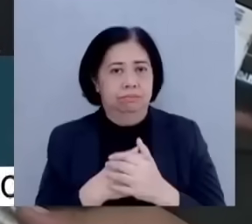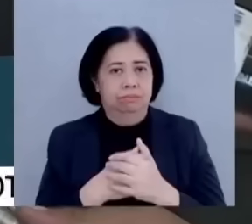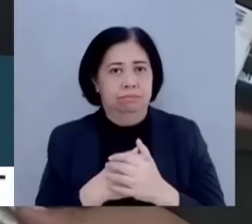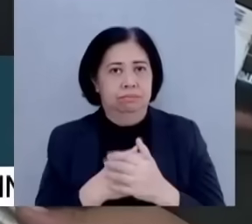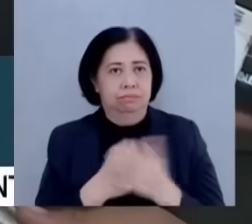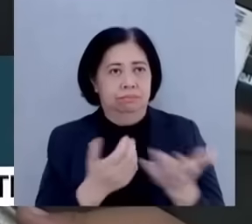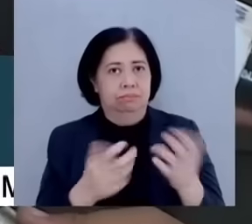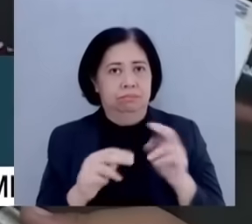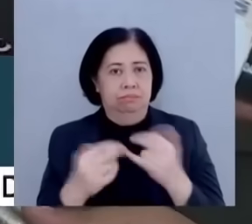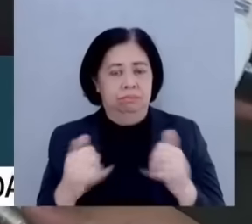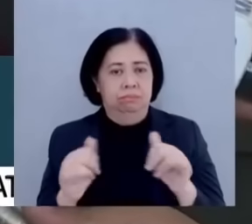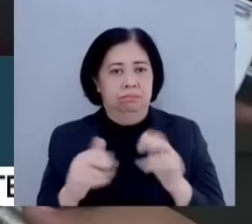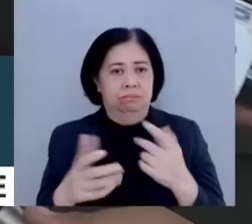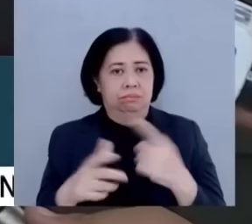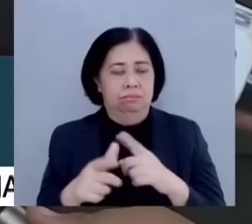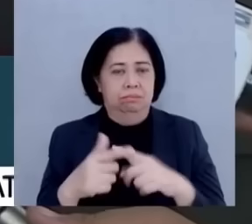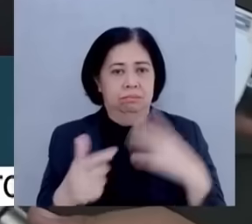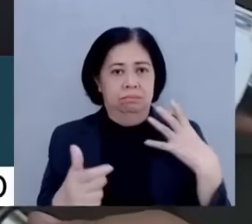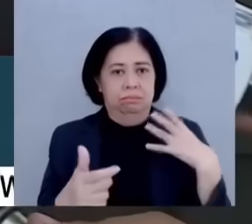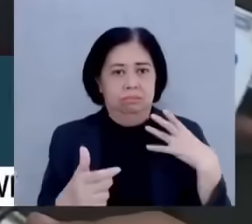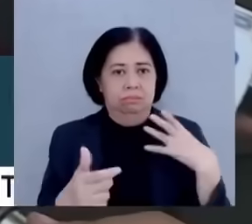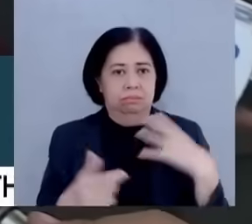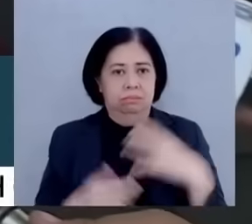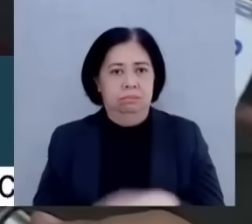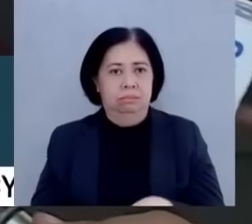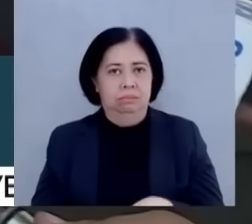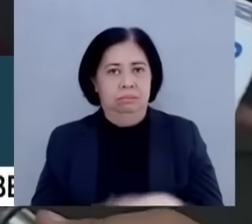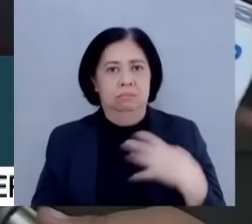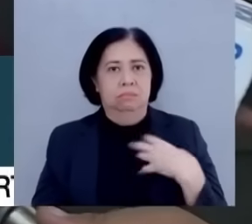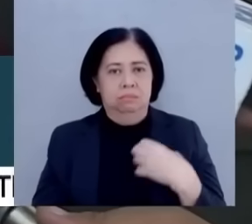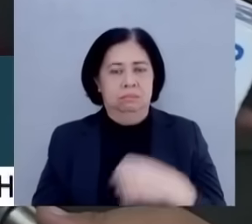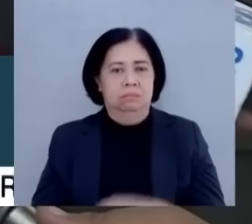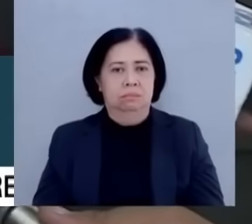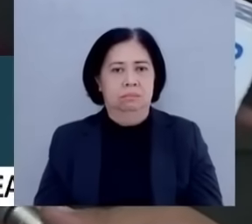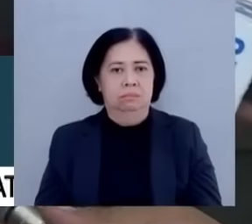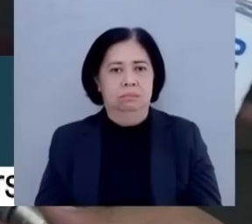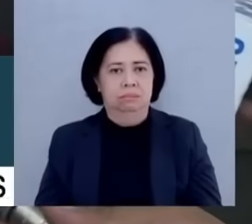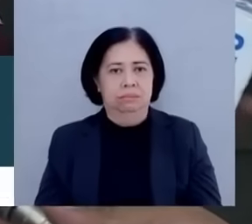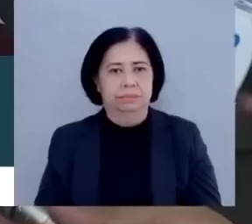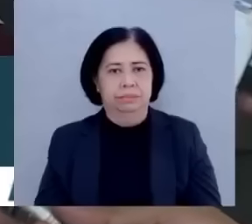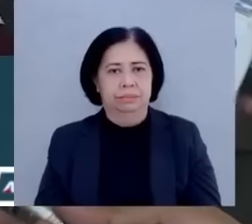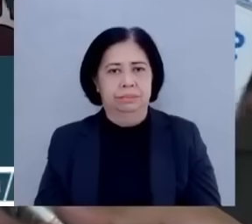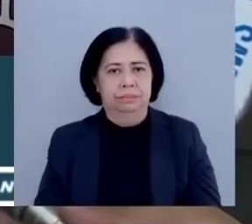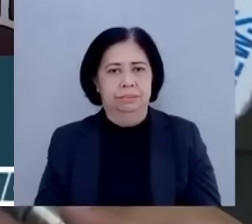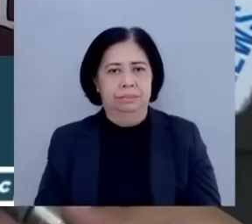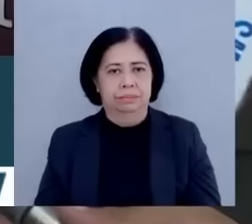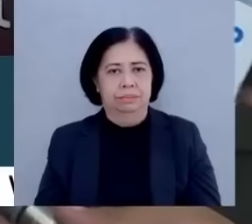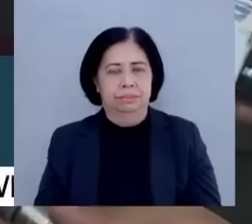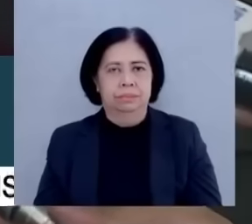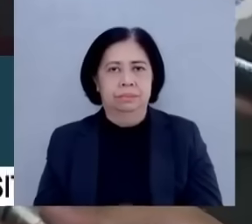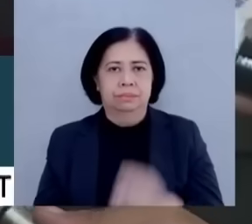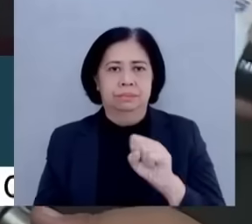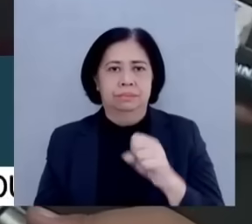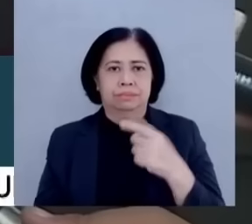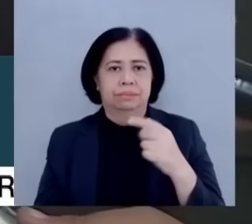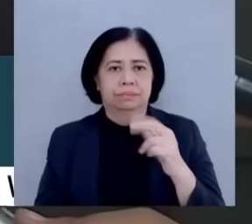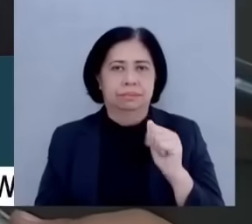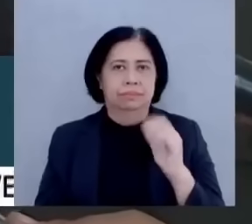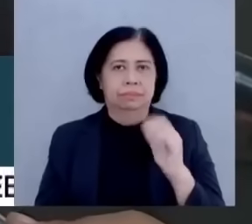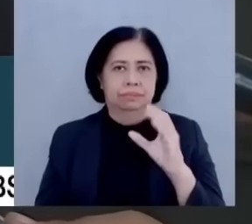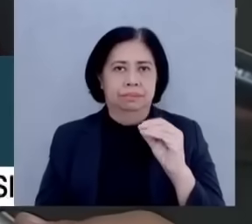pa ba natin doon? Tapos antayin natin, ay, na heart attack. Si Ma'am Gina. Si Acosta. Yes. Diba?